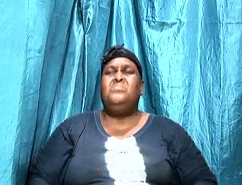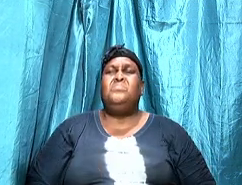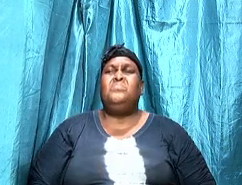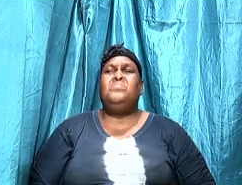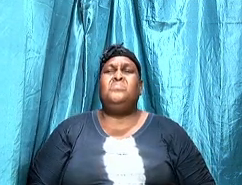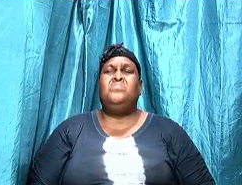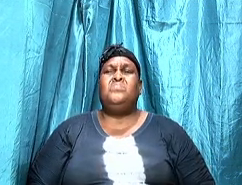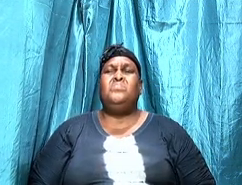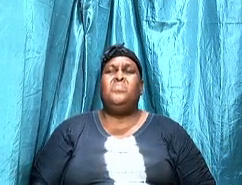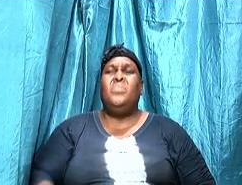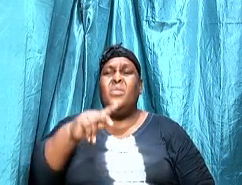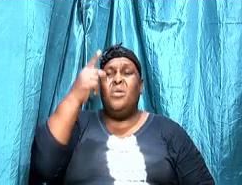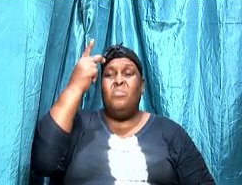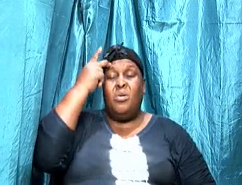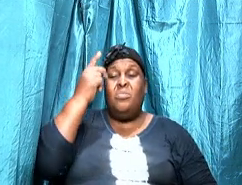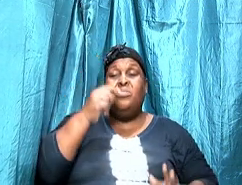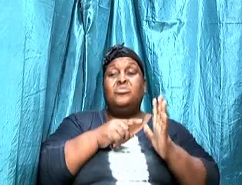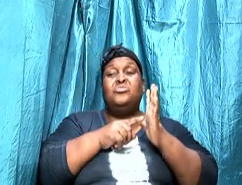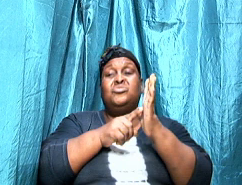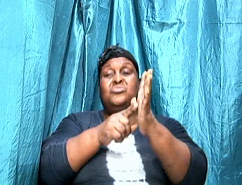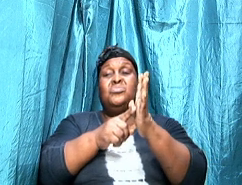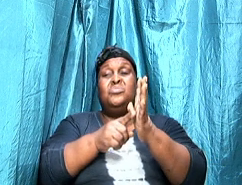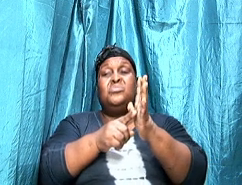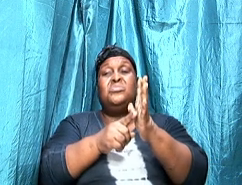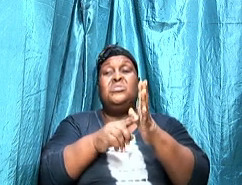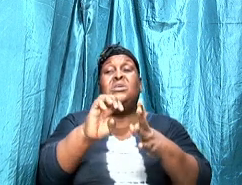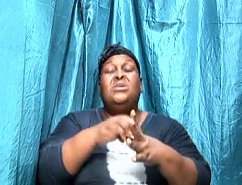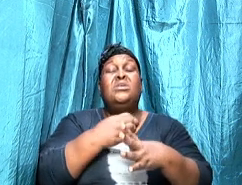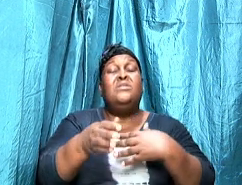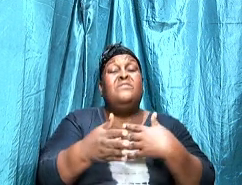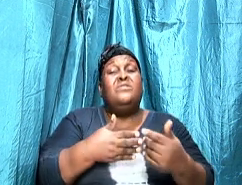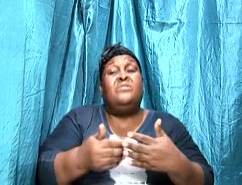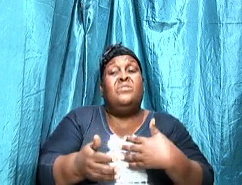So Paul was showing that even though